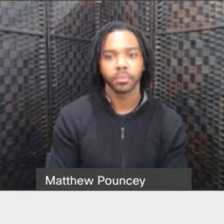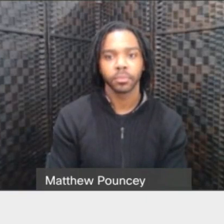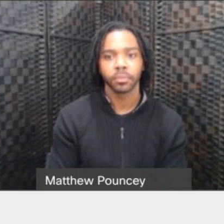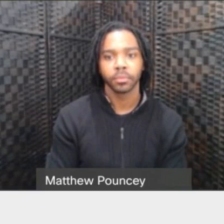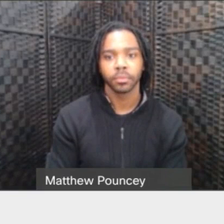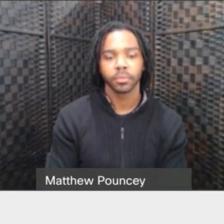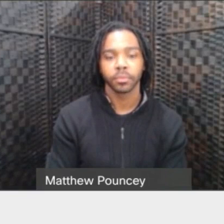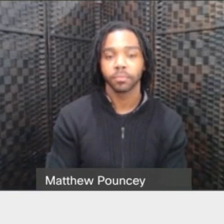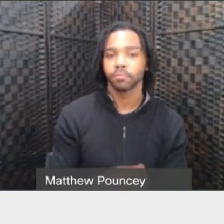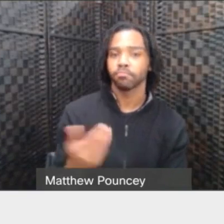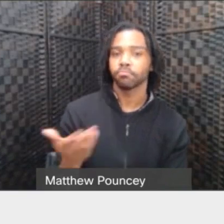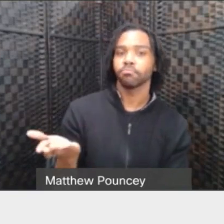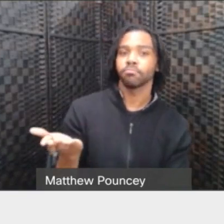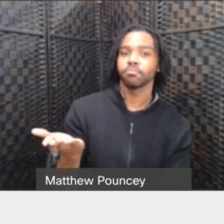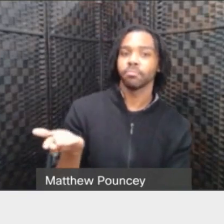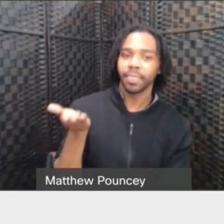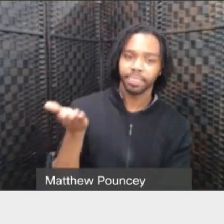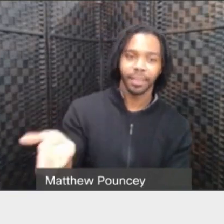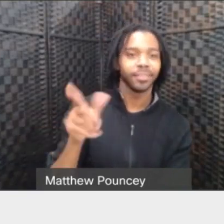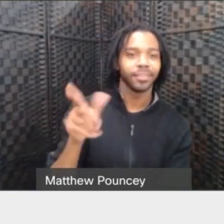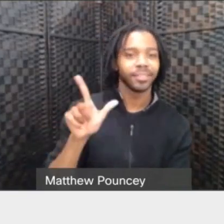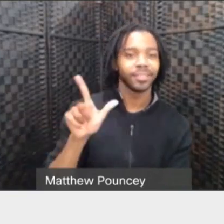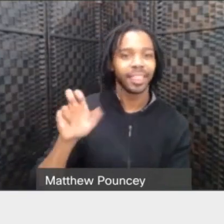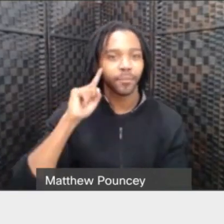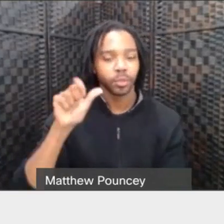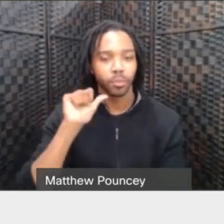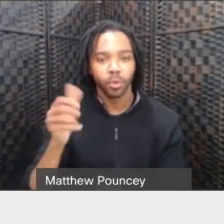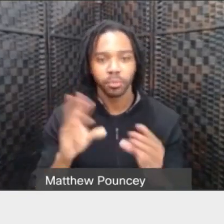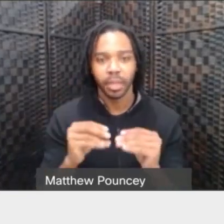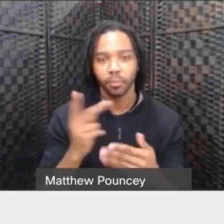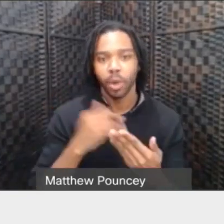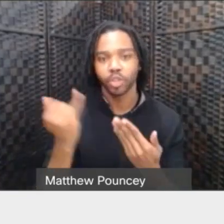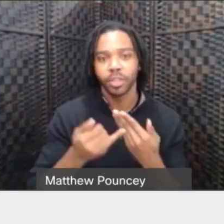And there's the link for the project action Zoom meeting.